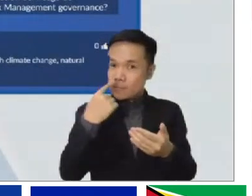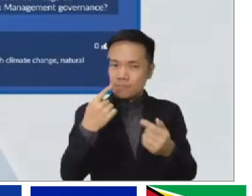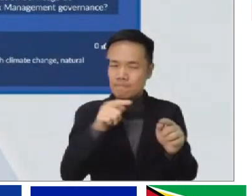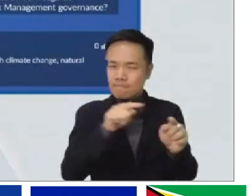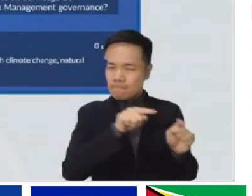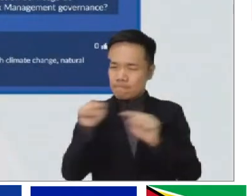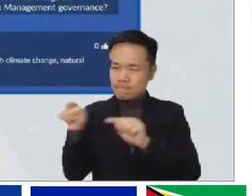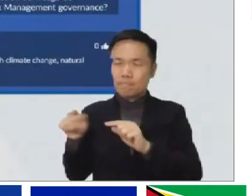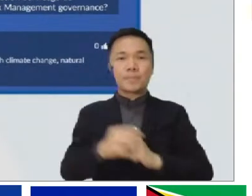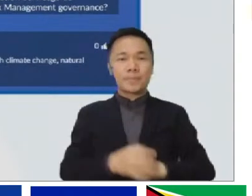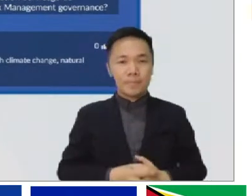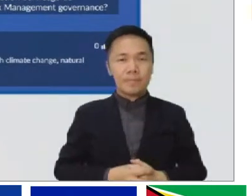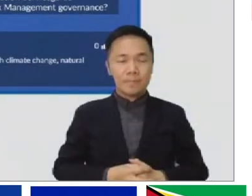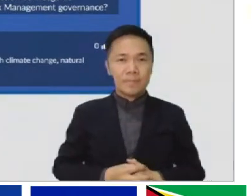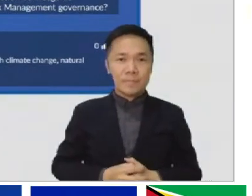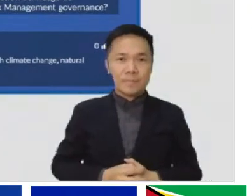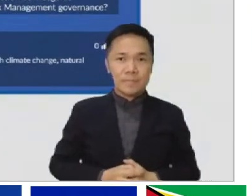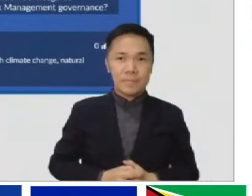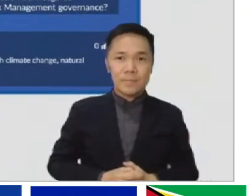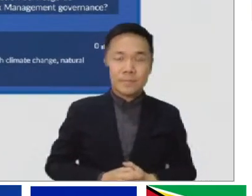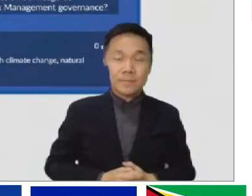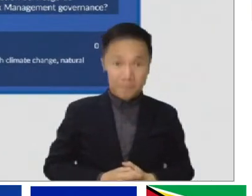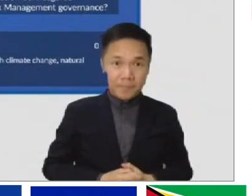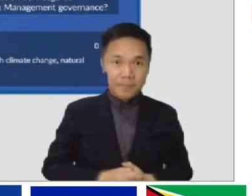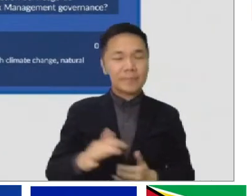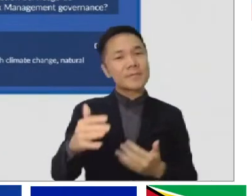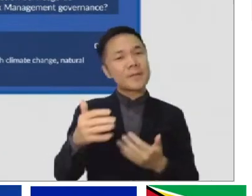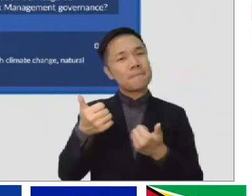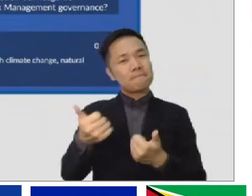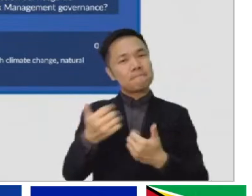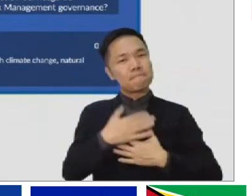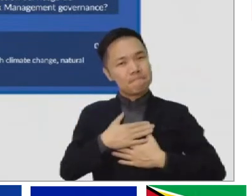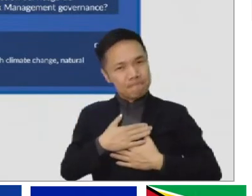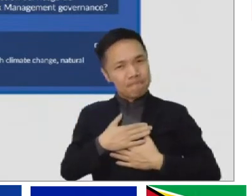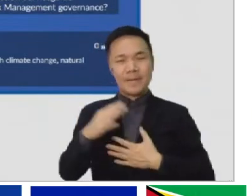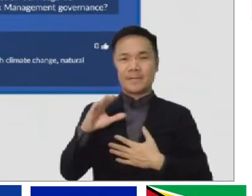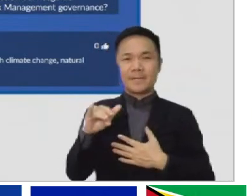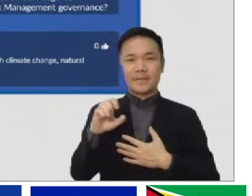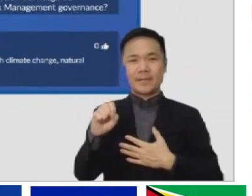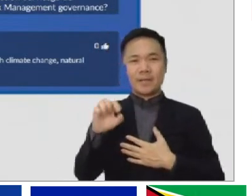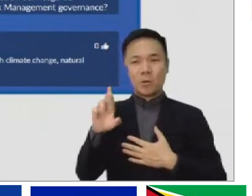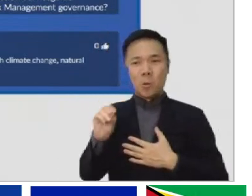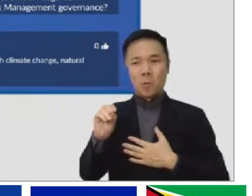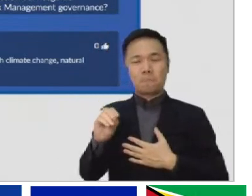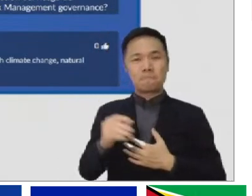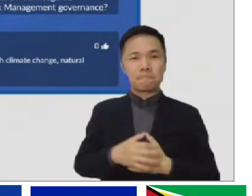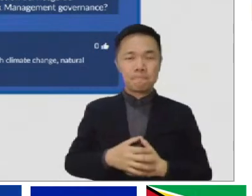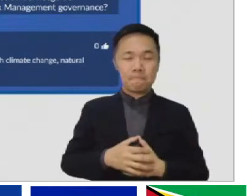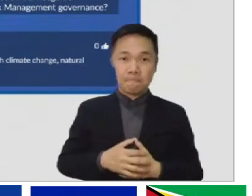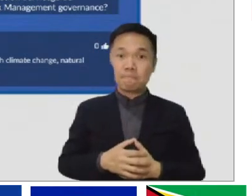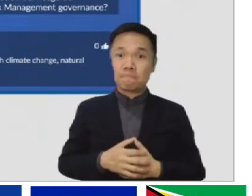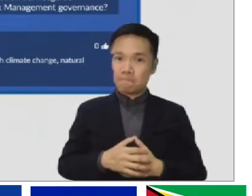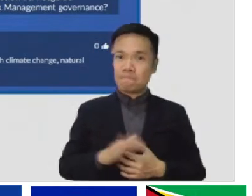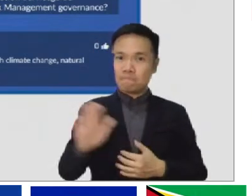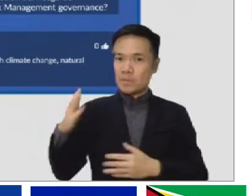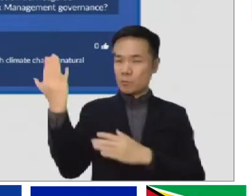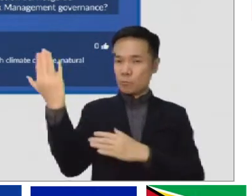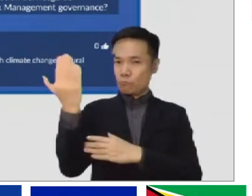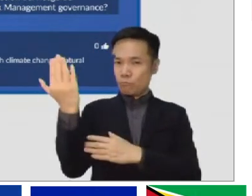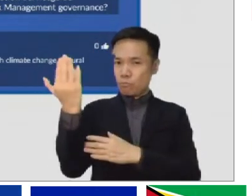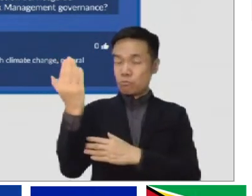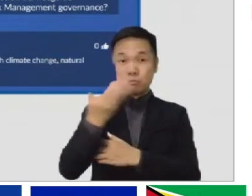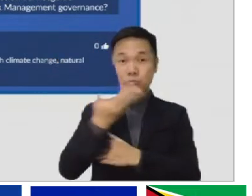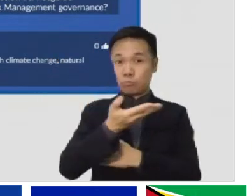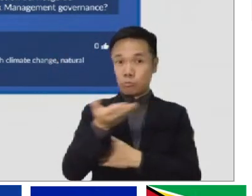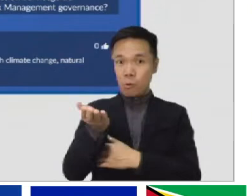Thank you very much, Ciro, for bringing into perspectives a series of other considerations,